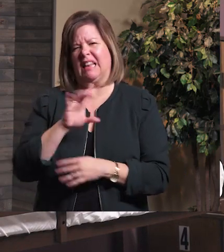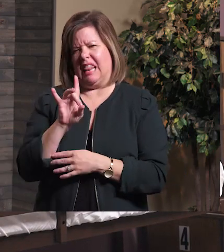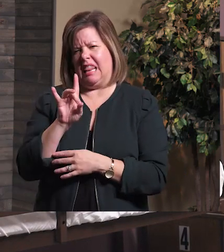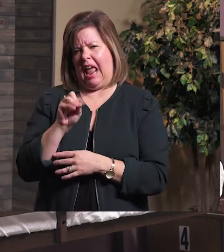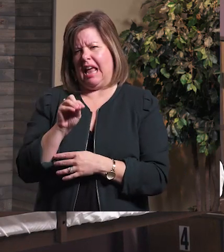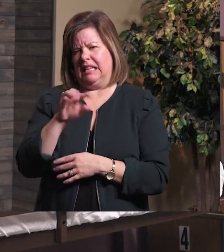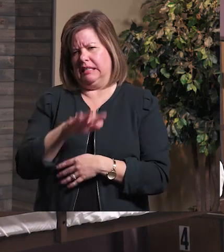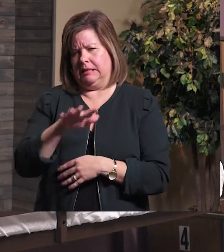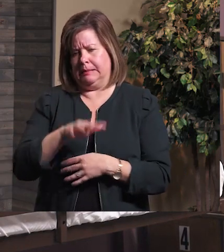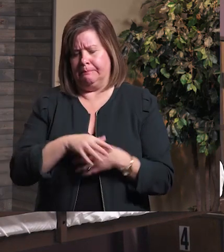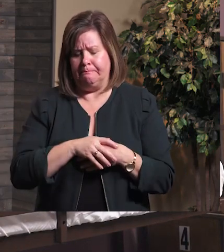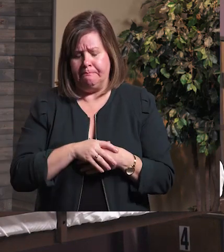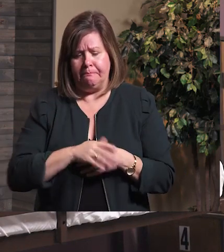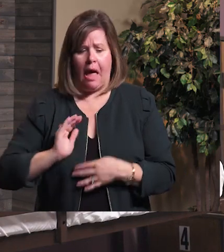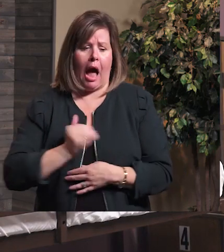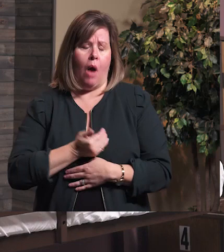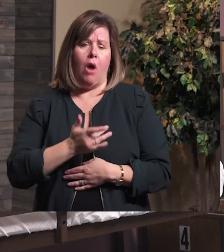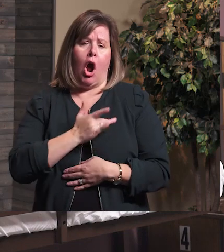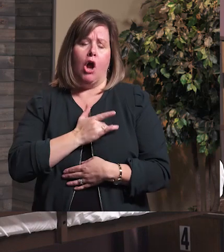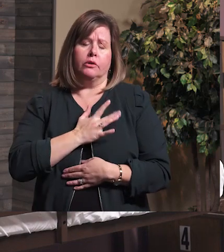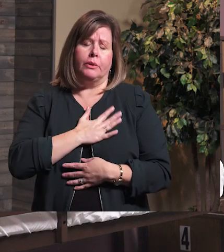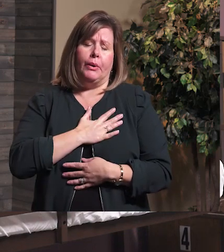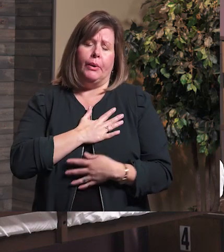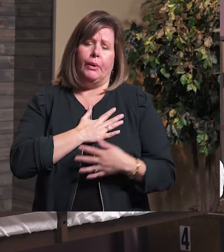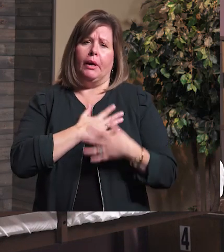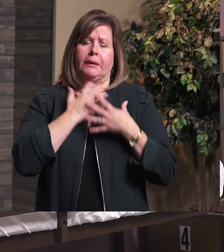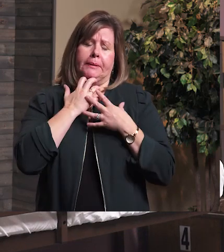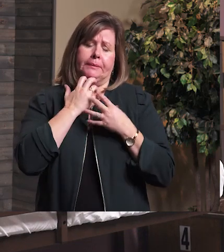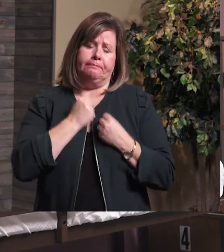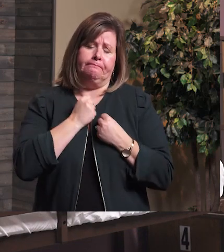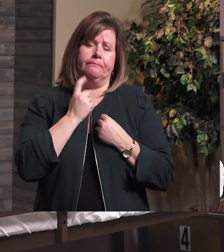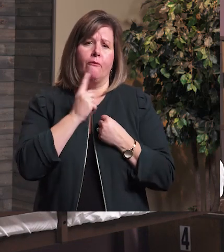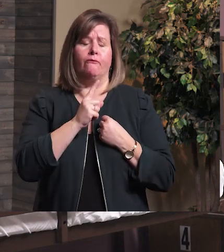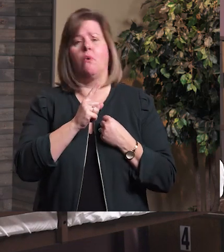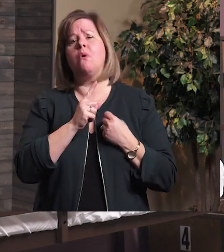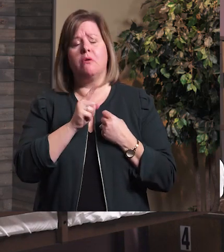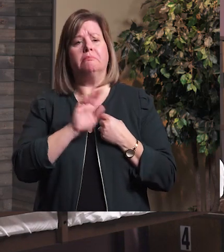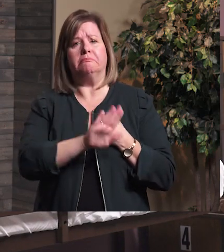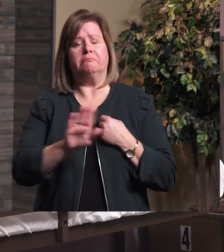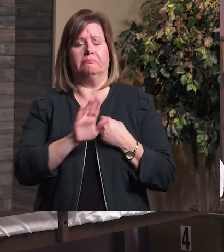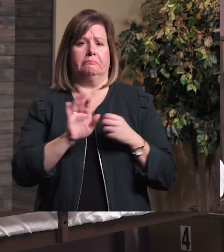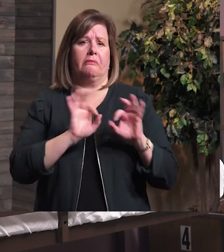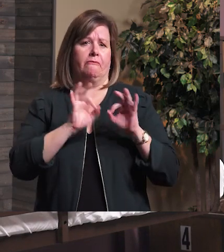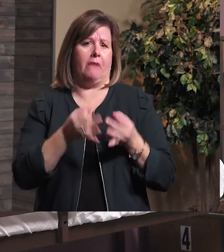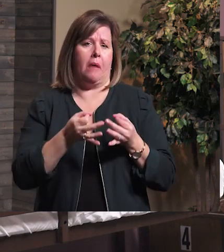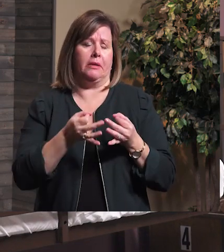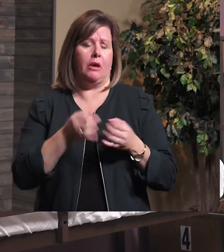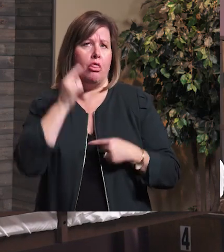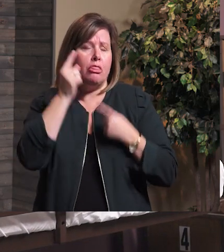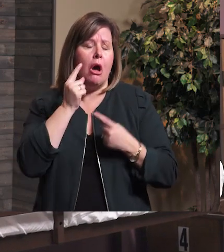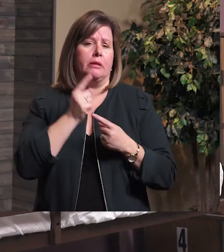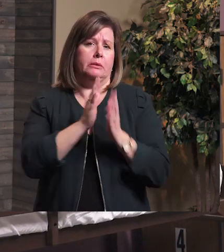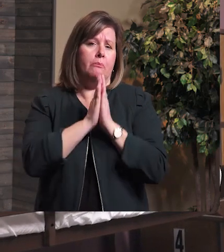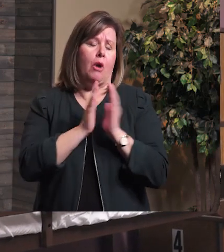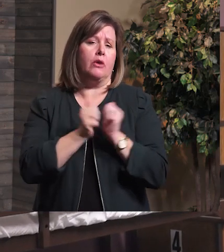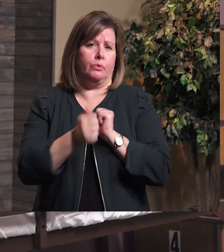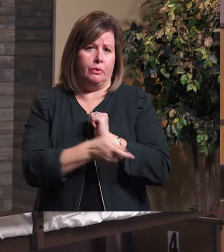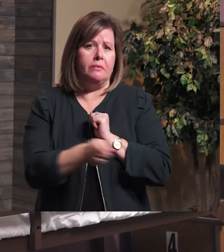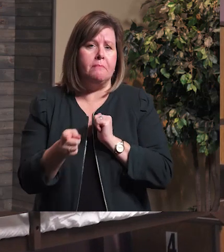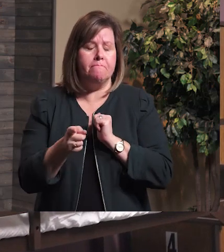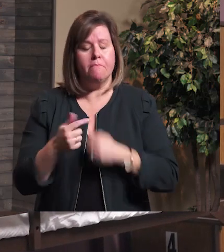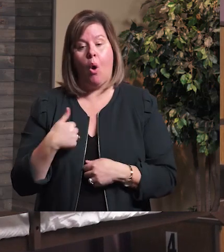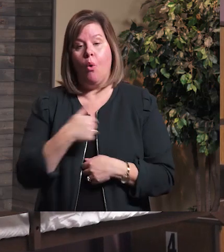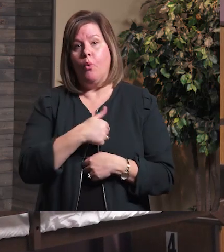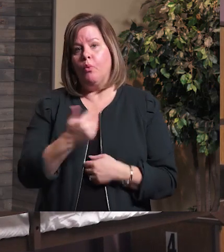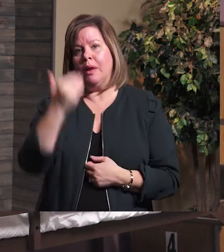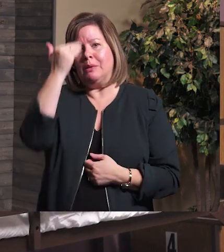80s. And so our hearts and our thoughts and our prayers go out to that family. We know that